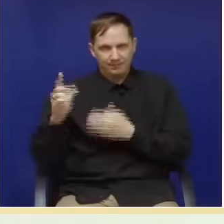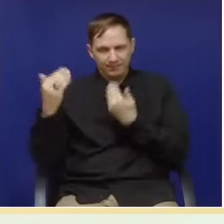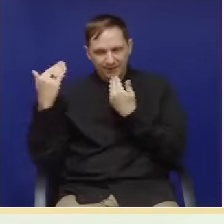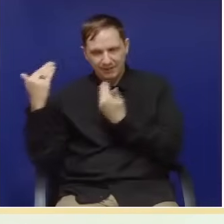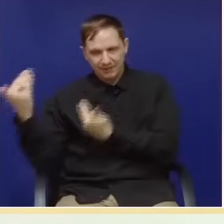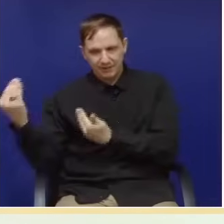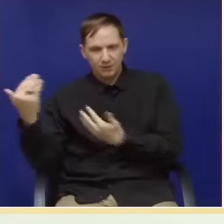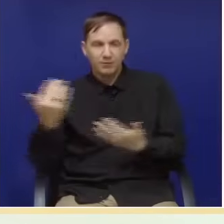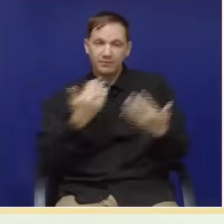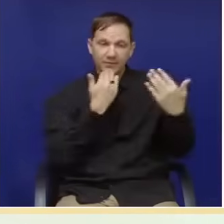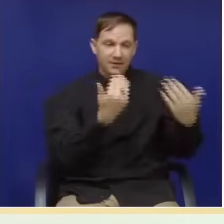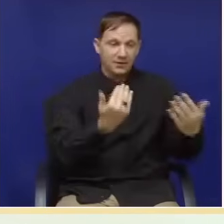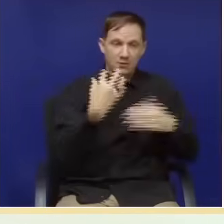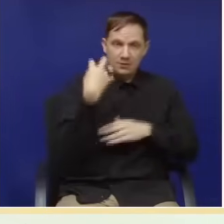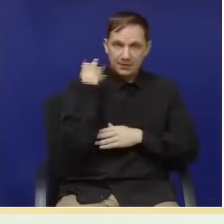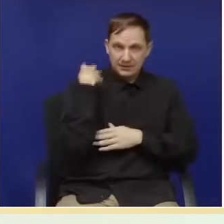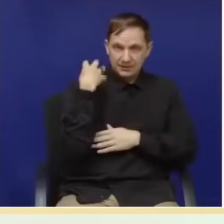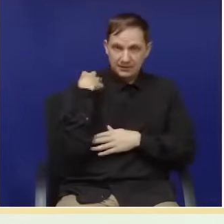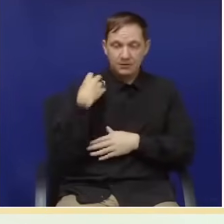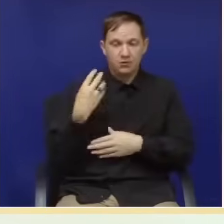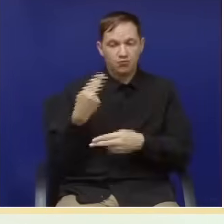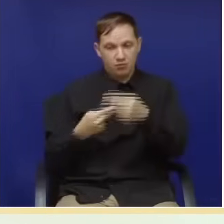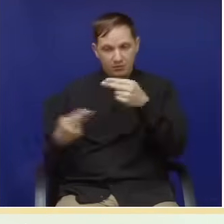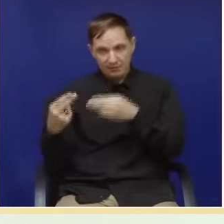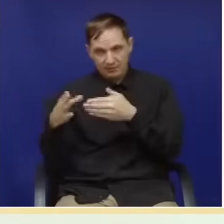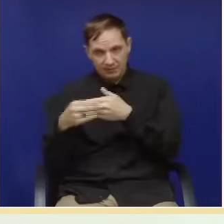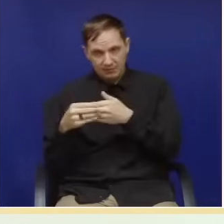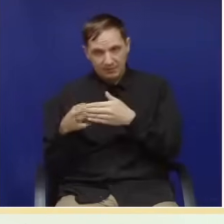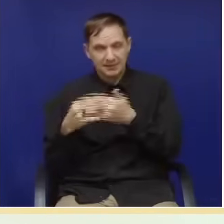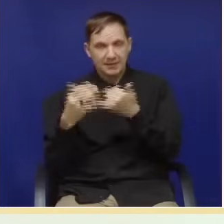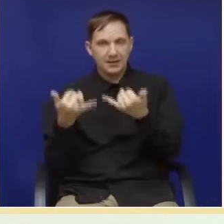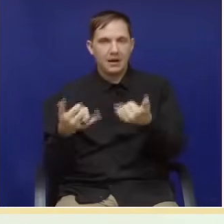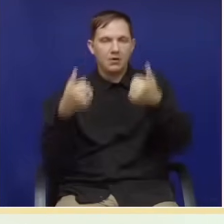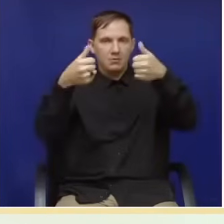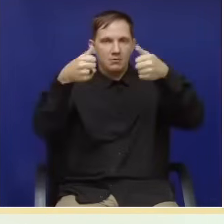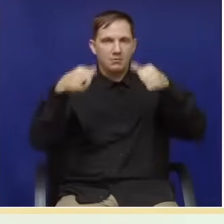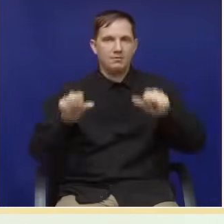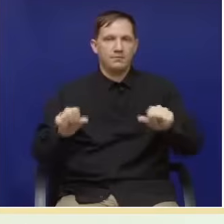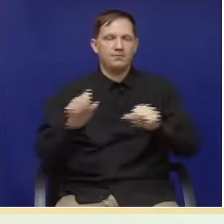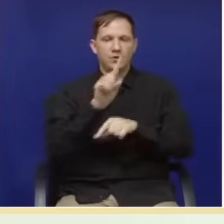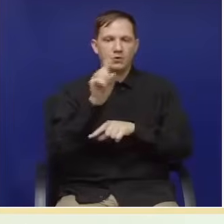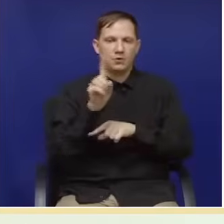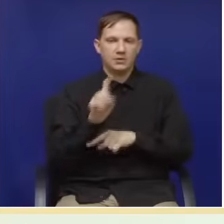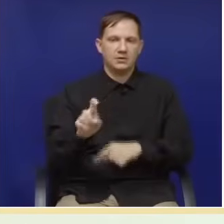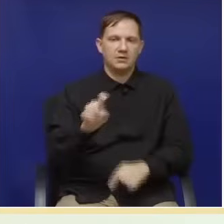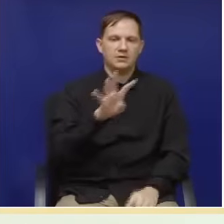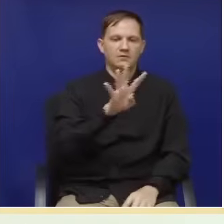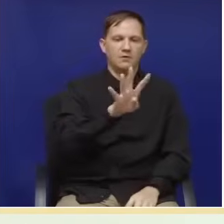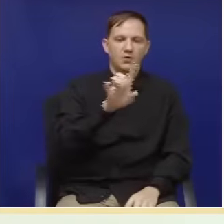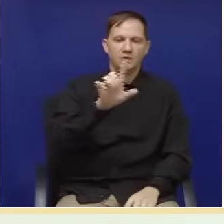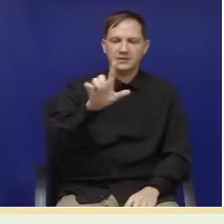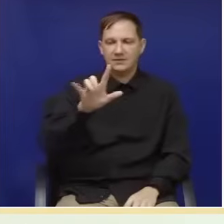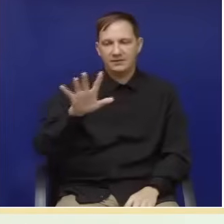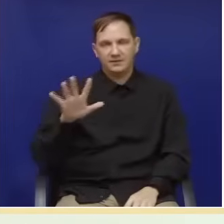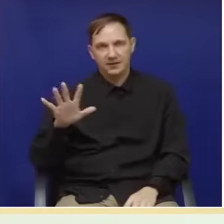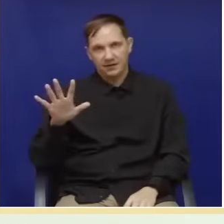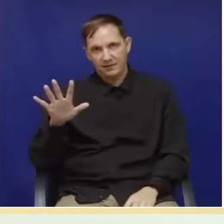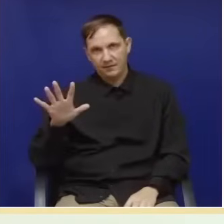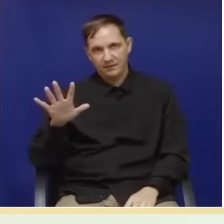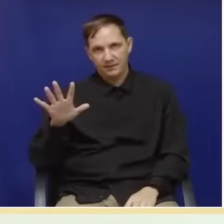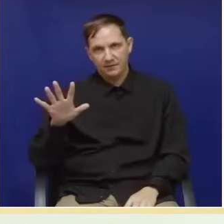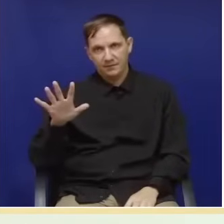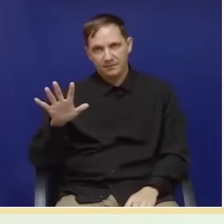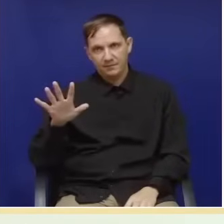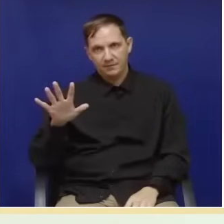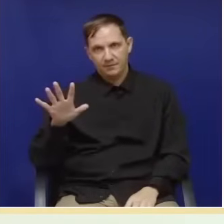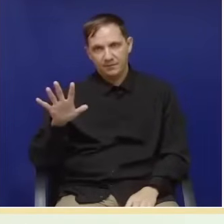Honorable Minister. Honorable members, we now move to question number 475, which has been asked